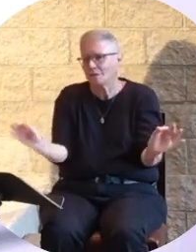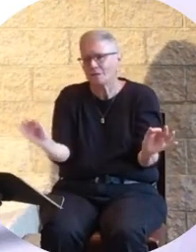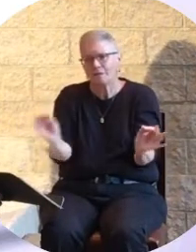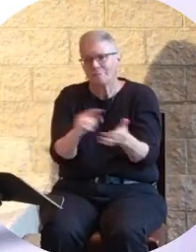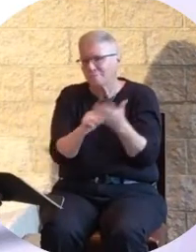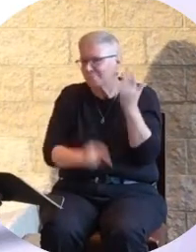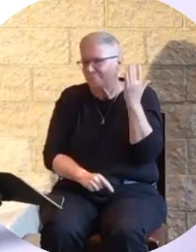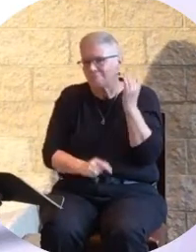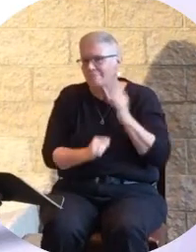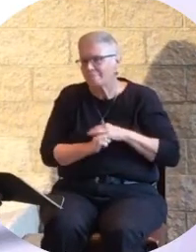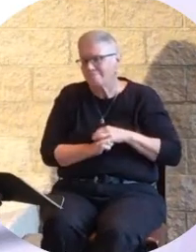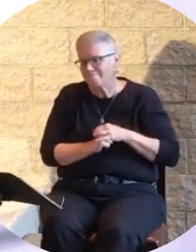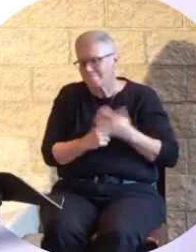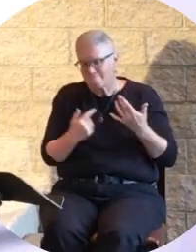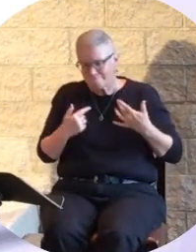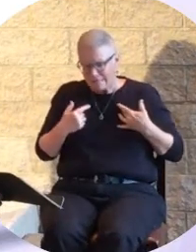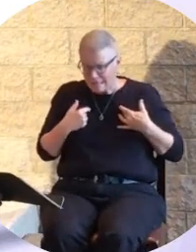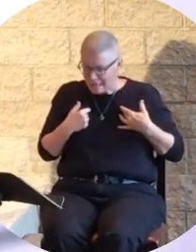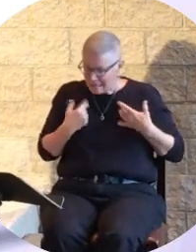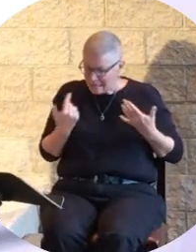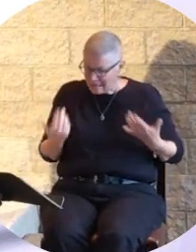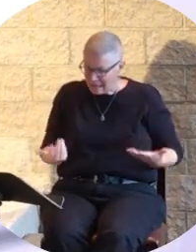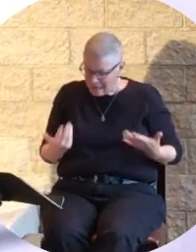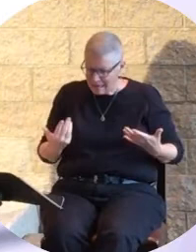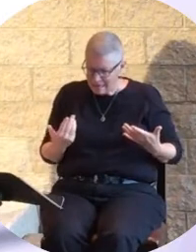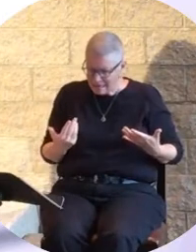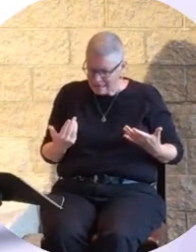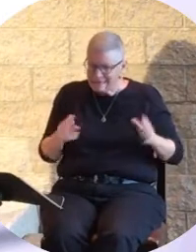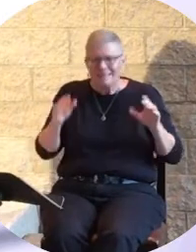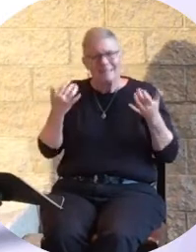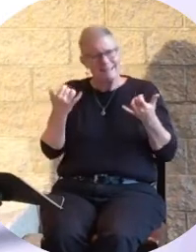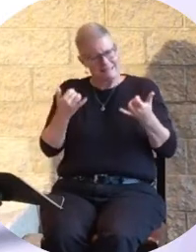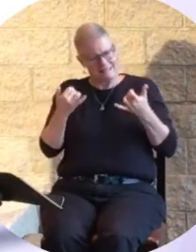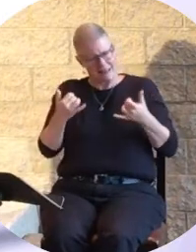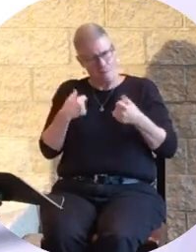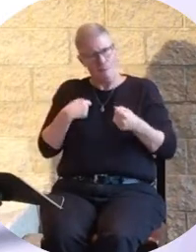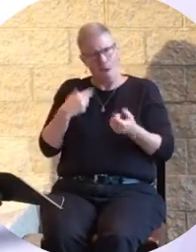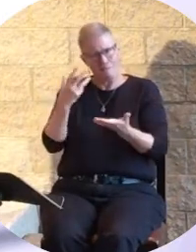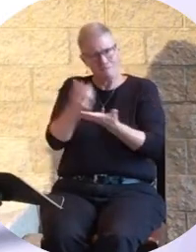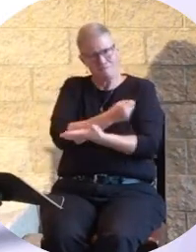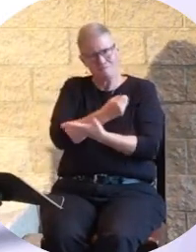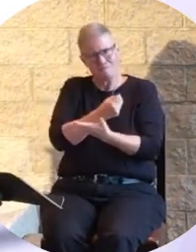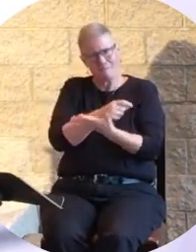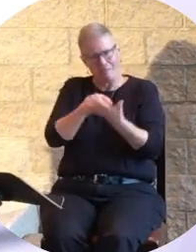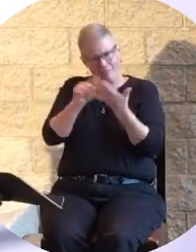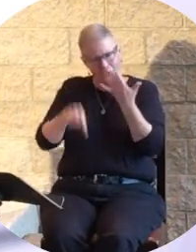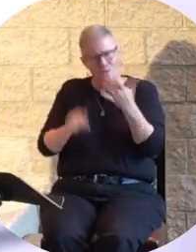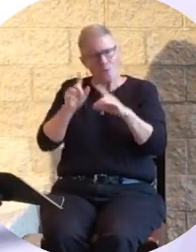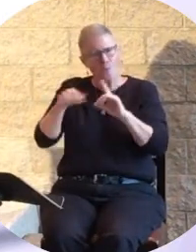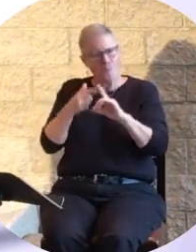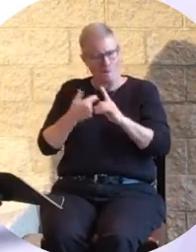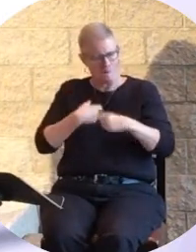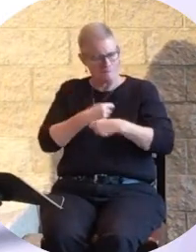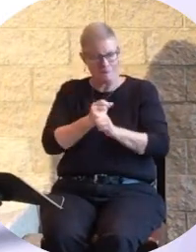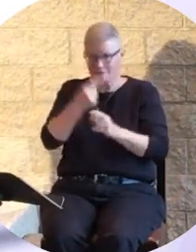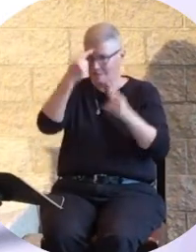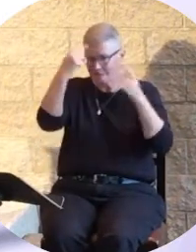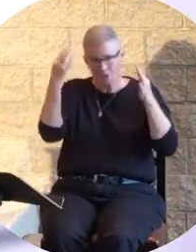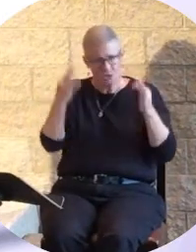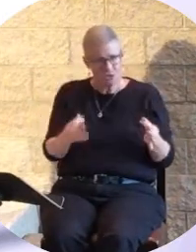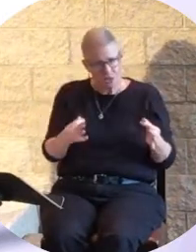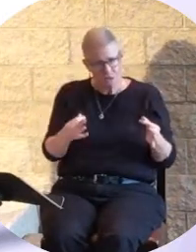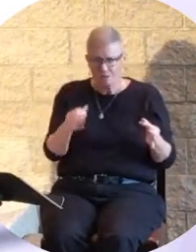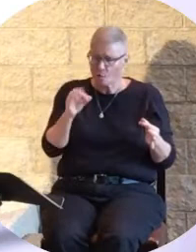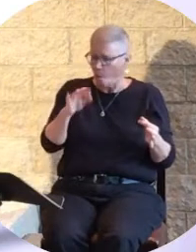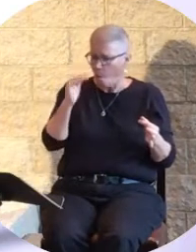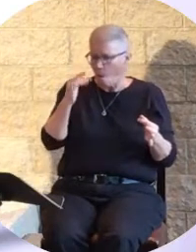And I put that into words, and I use that now when I, you know, make decisions and when I just try and live a